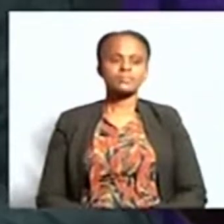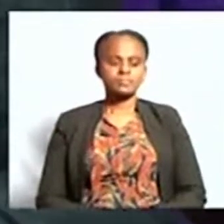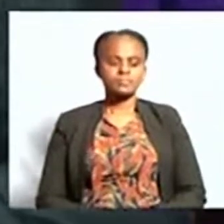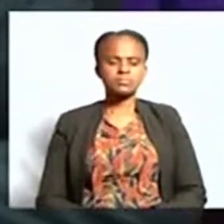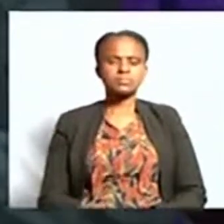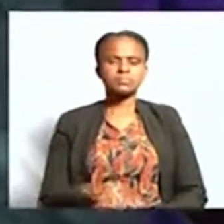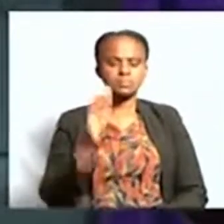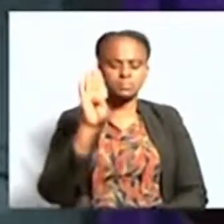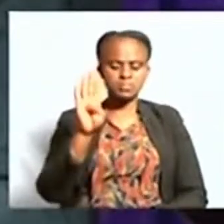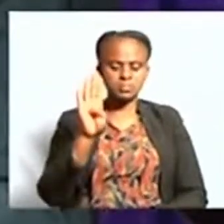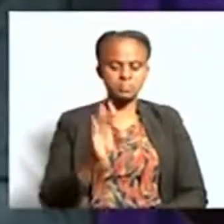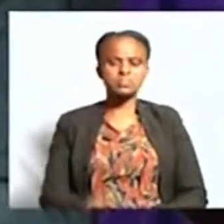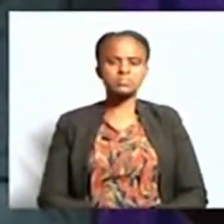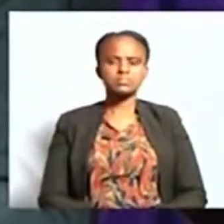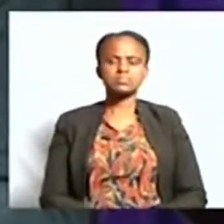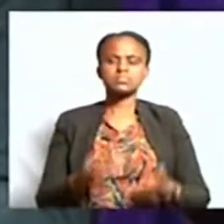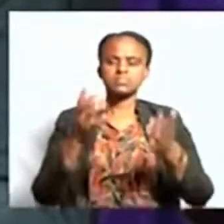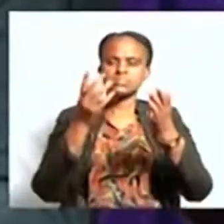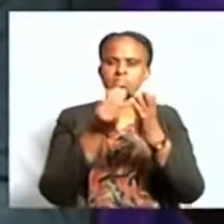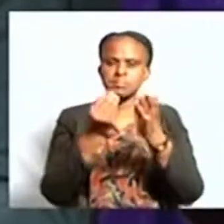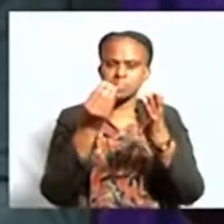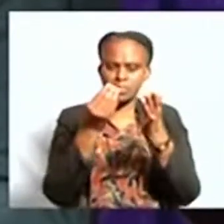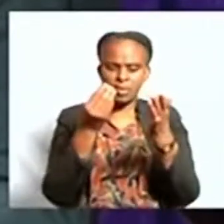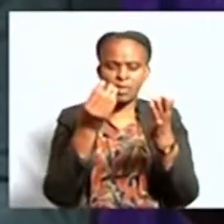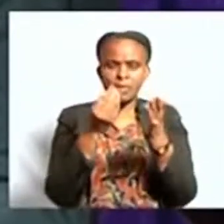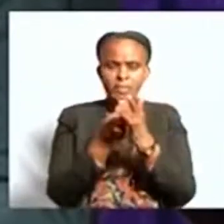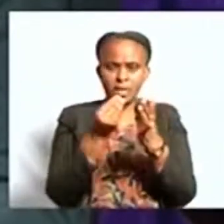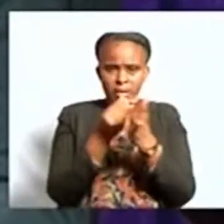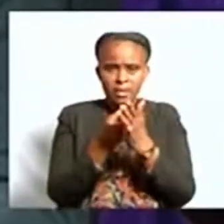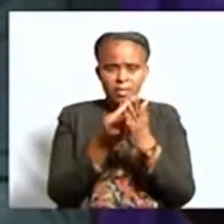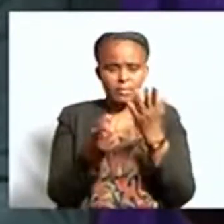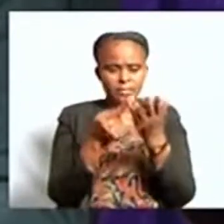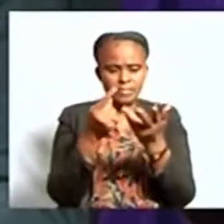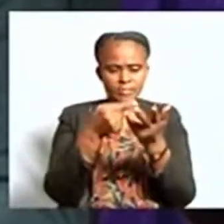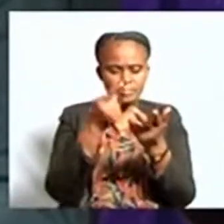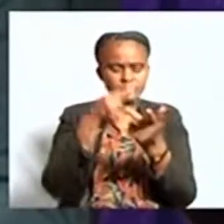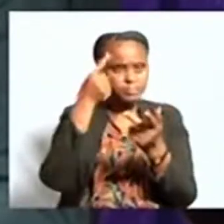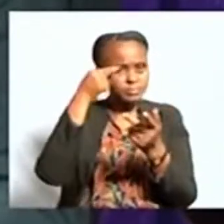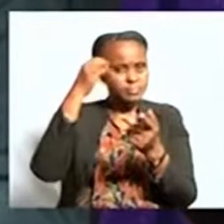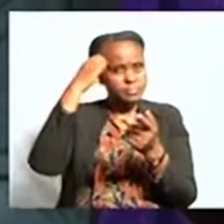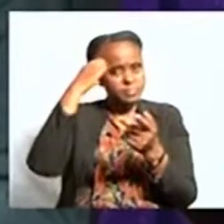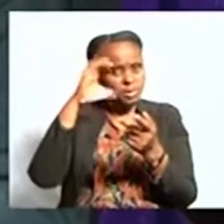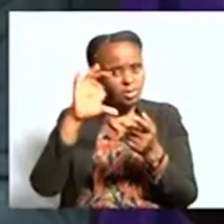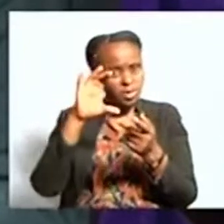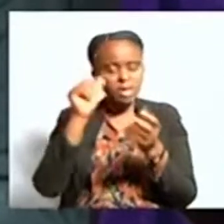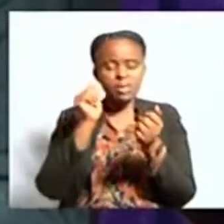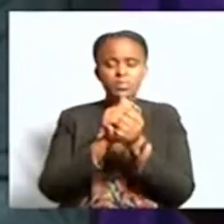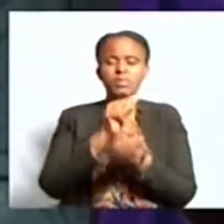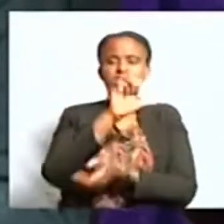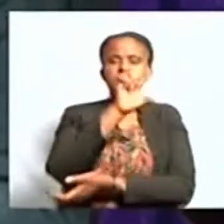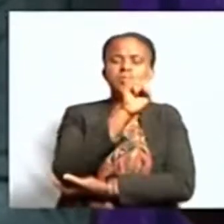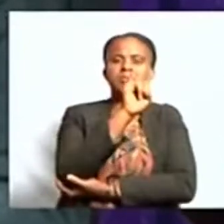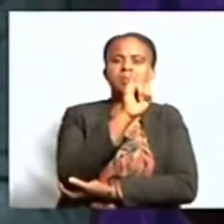B, unaccounted for revenue, Chingola and Silverest Station.